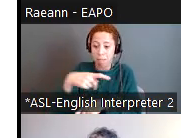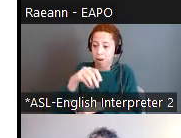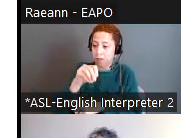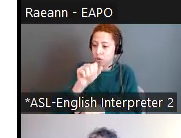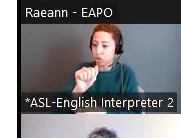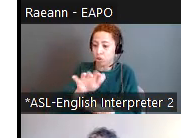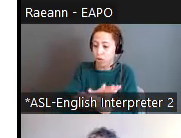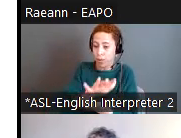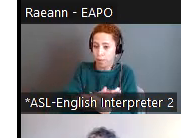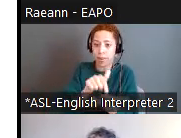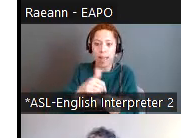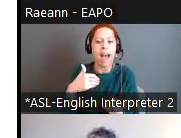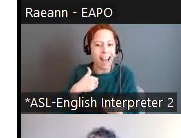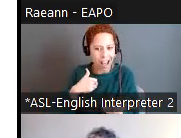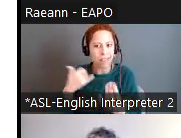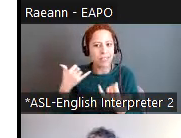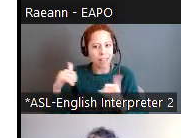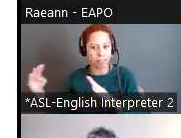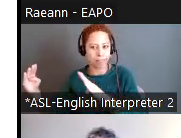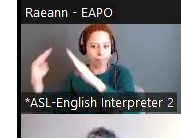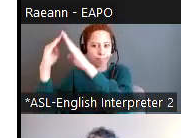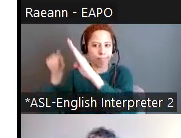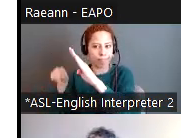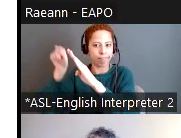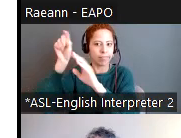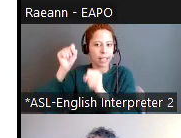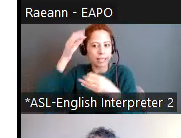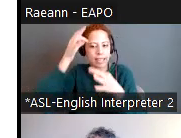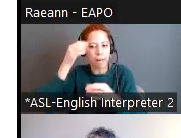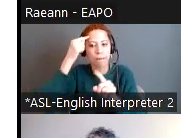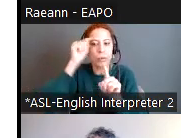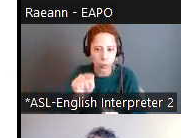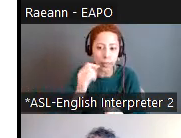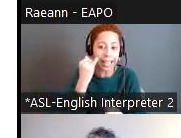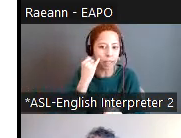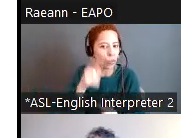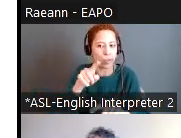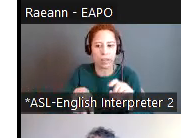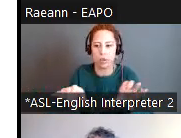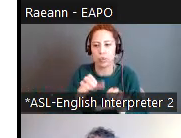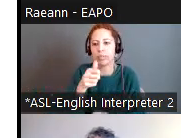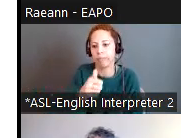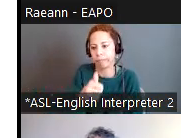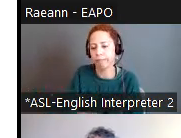who can step in and make decisions for you if you end up in a situation where you can't do it yourself.